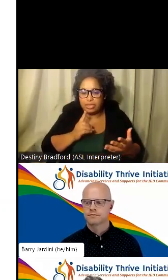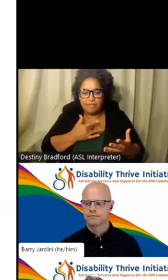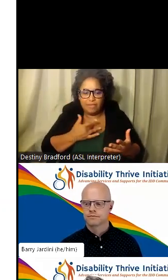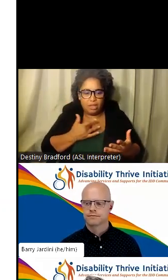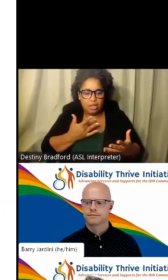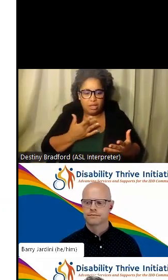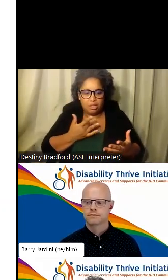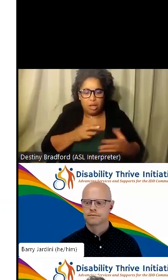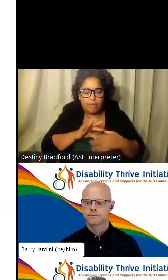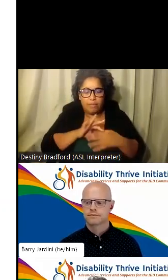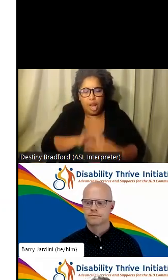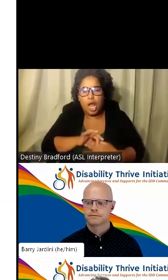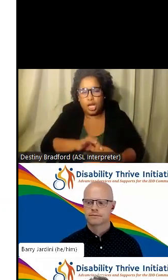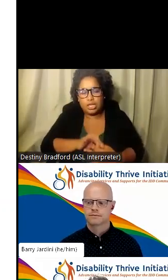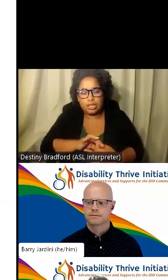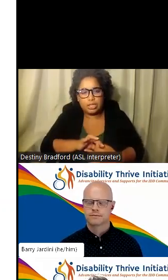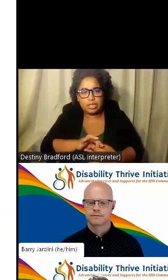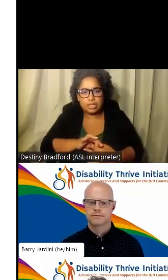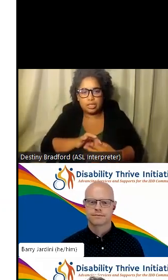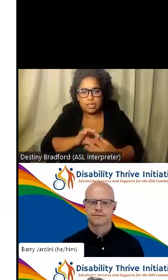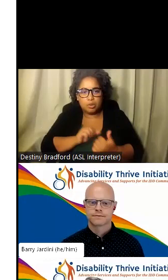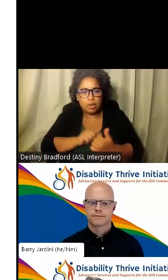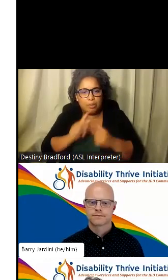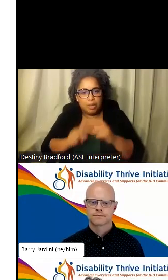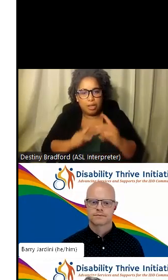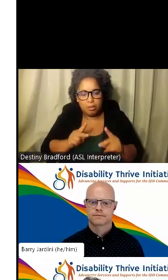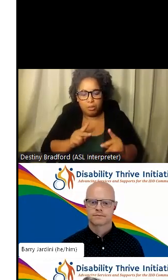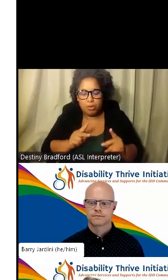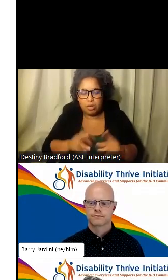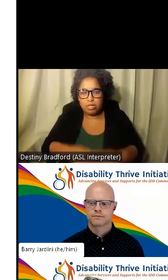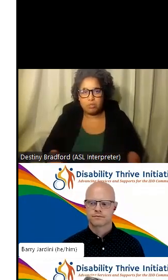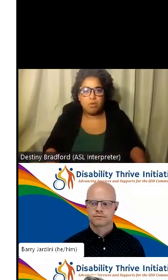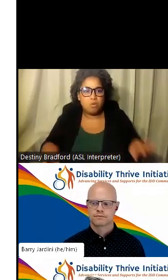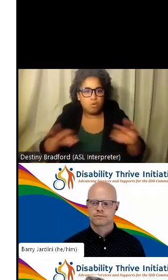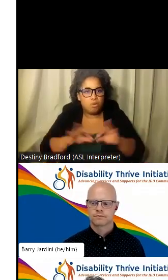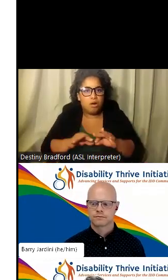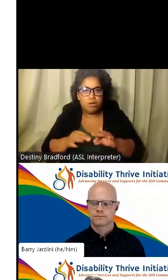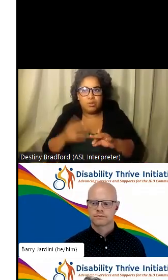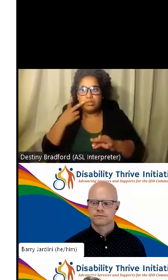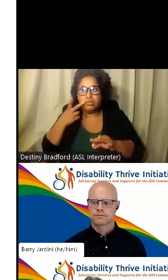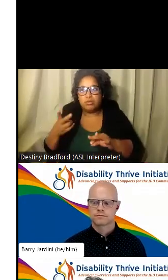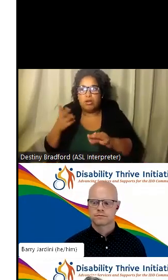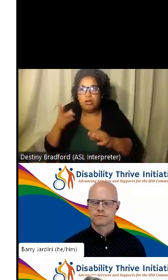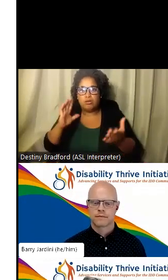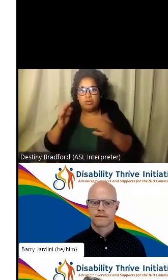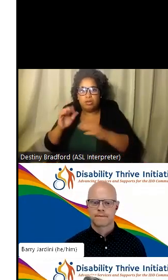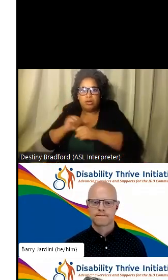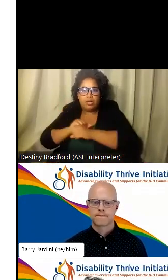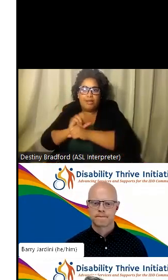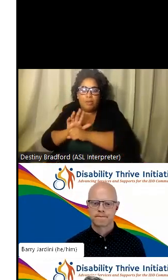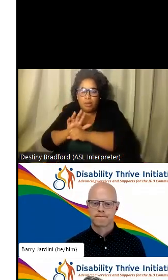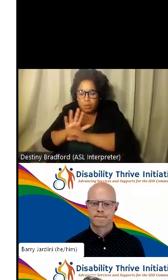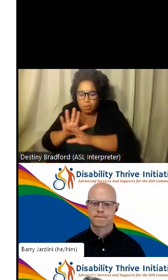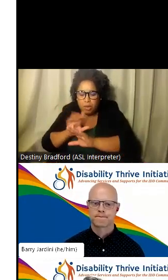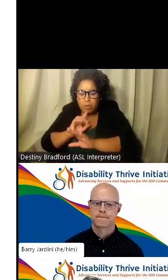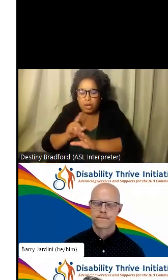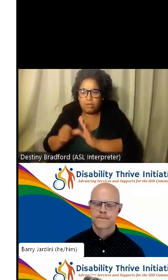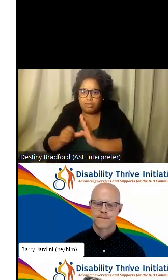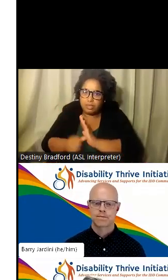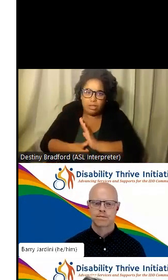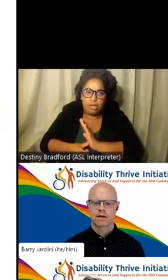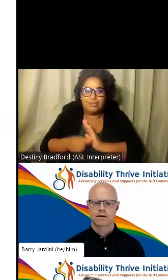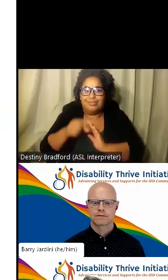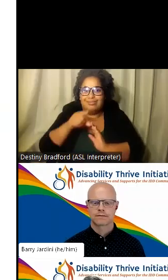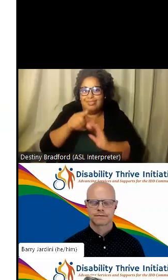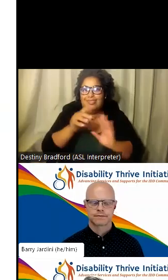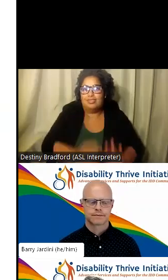of belonging and connecting with people, that as during the pandemic, that really brought to the forefront for all of us how